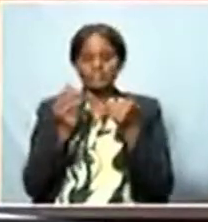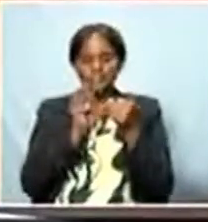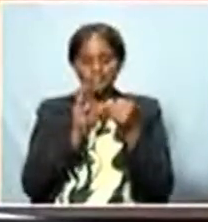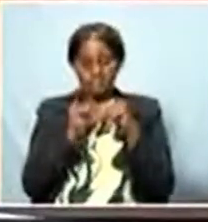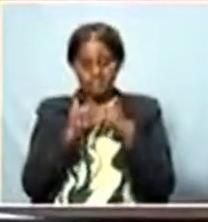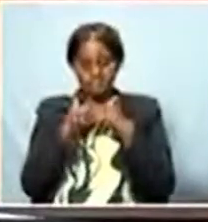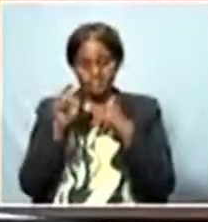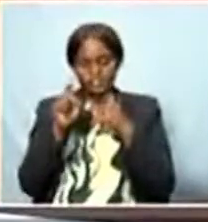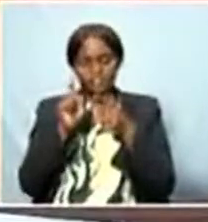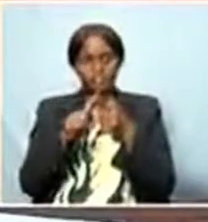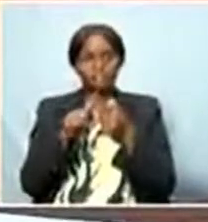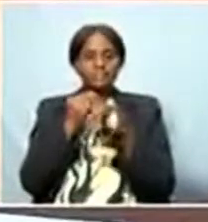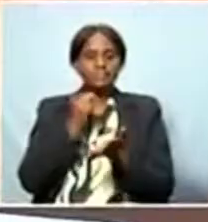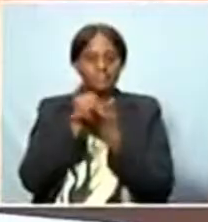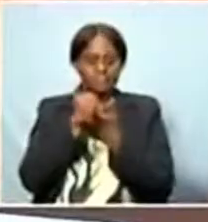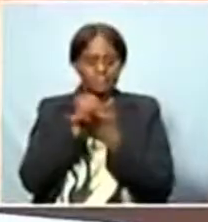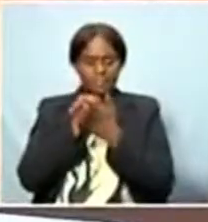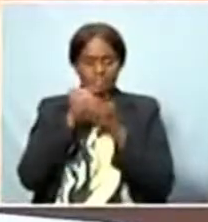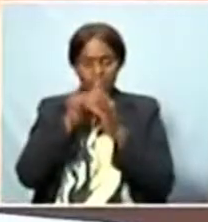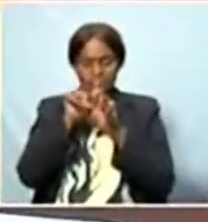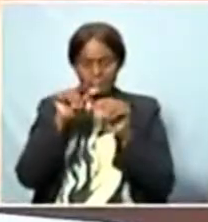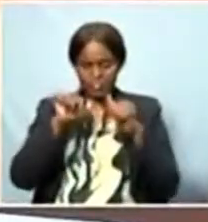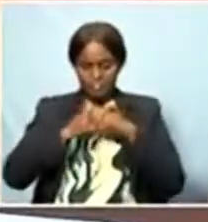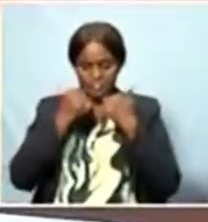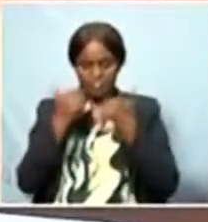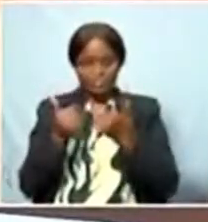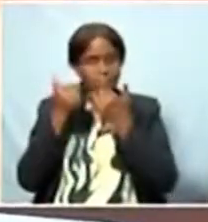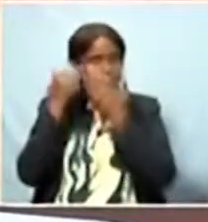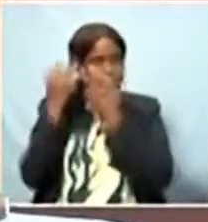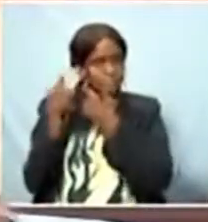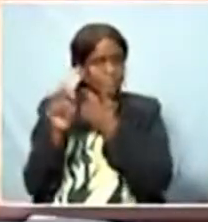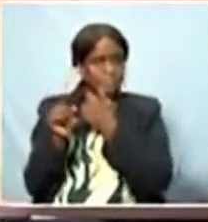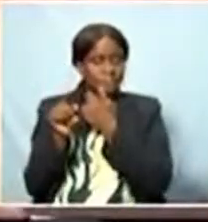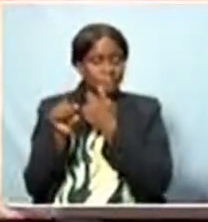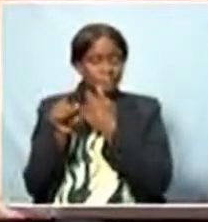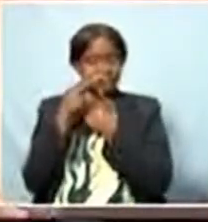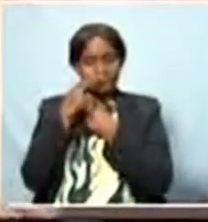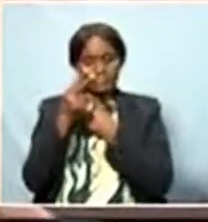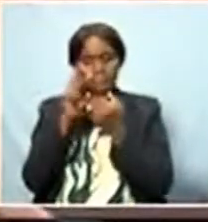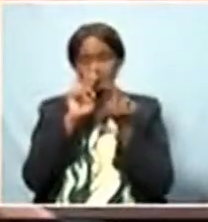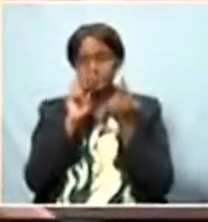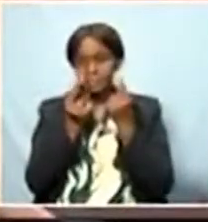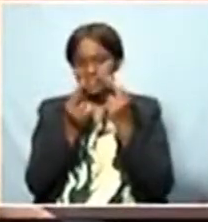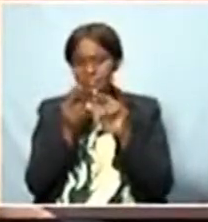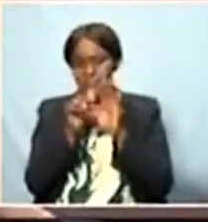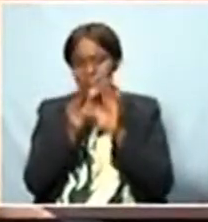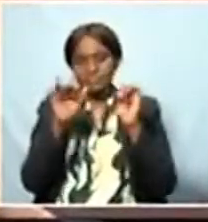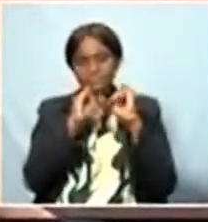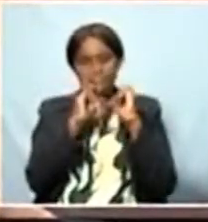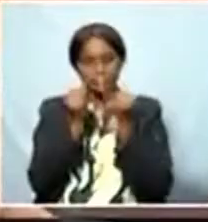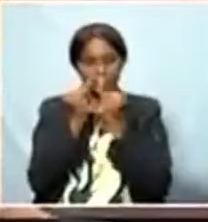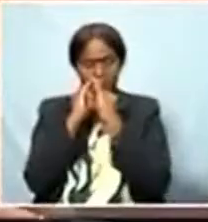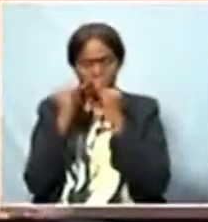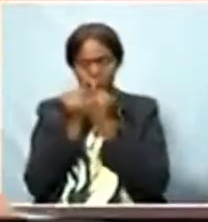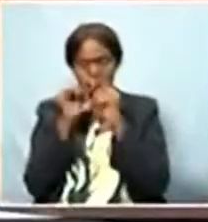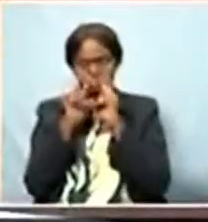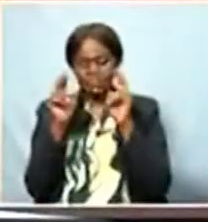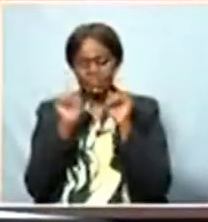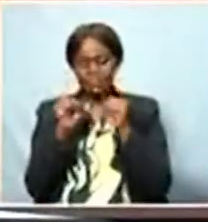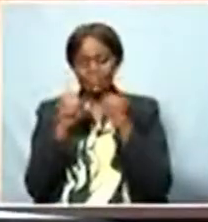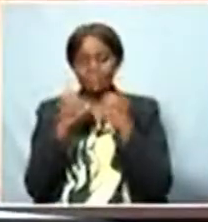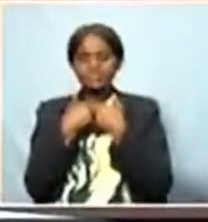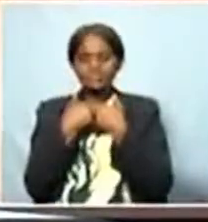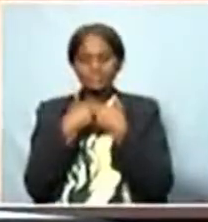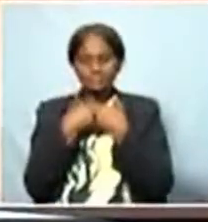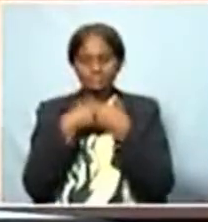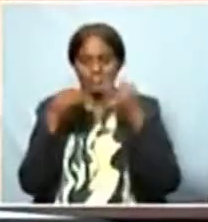we need to tap into that. We expect to see reform in your institution so that you could have